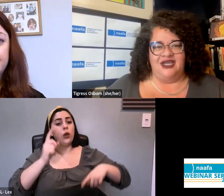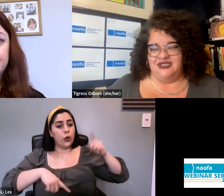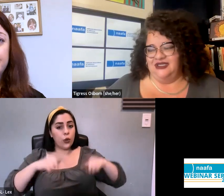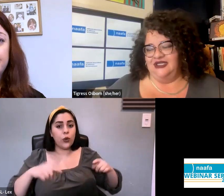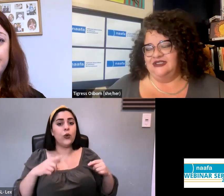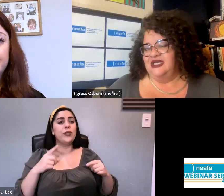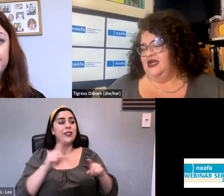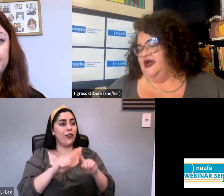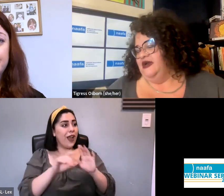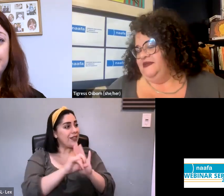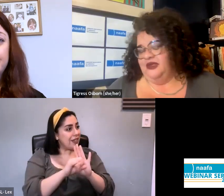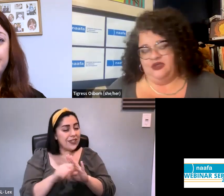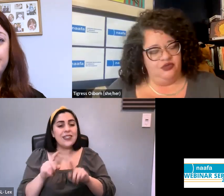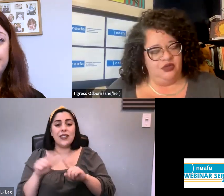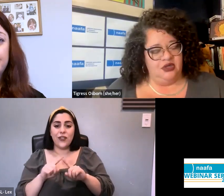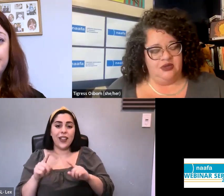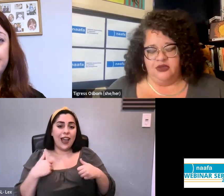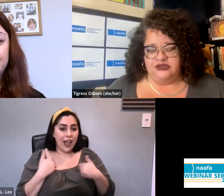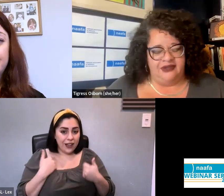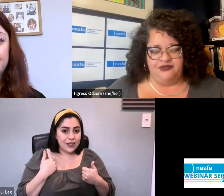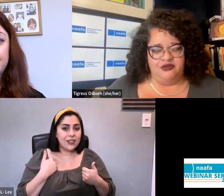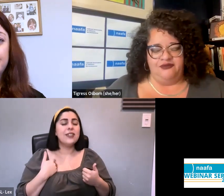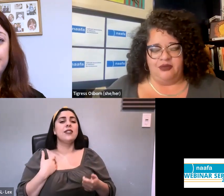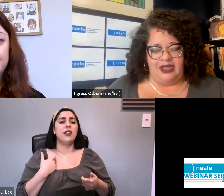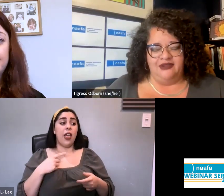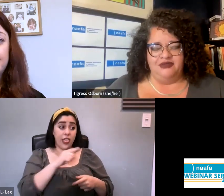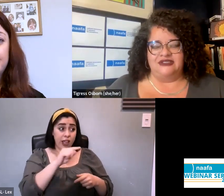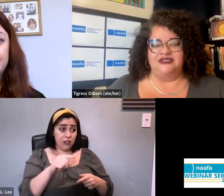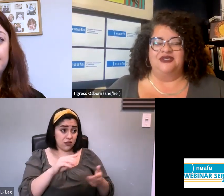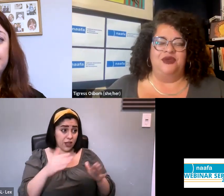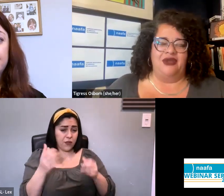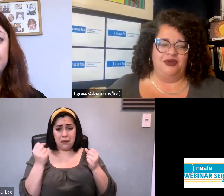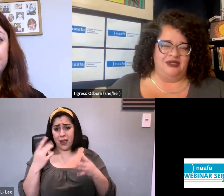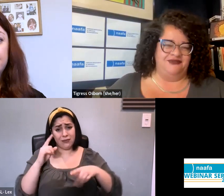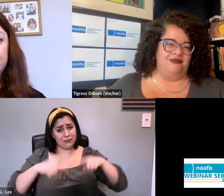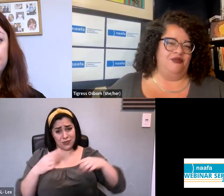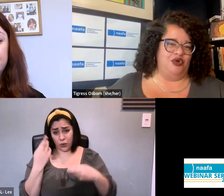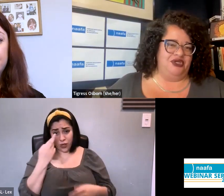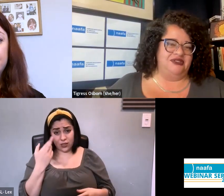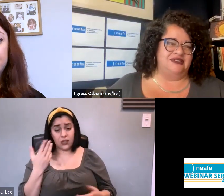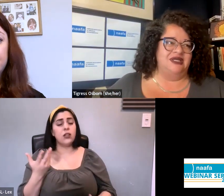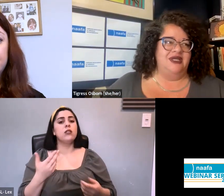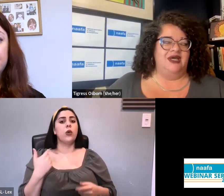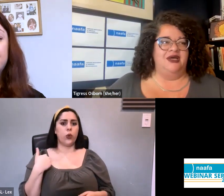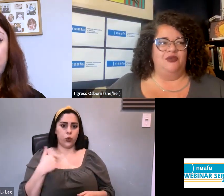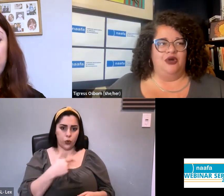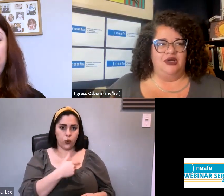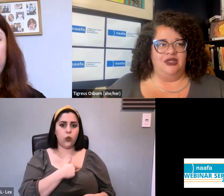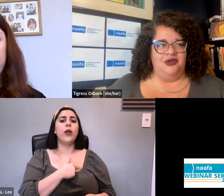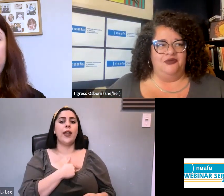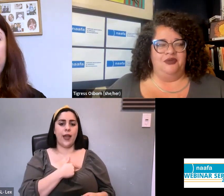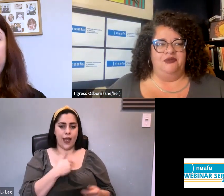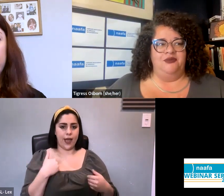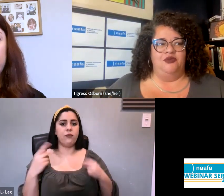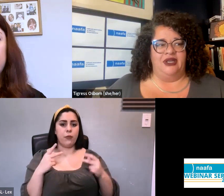lives and identities who are dying for a variety of reasons. And so we get requests for memorials